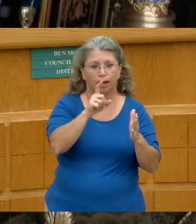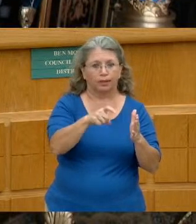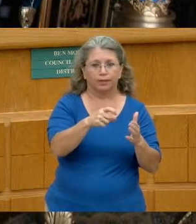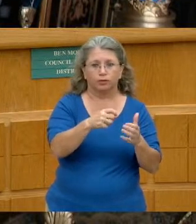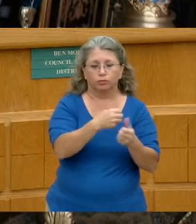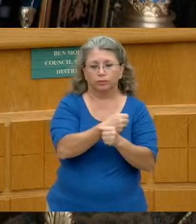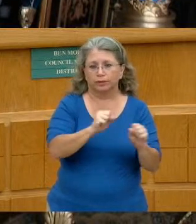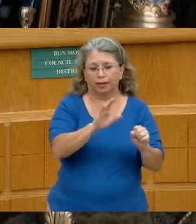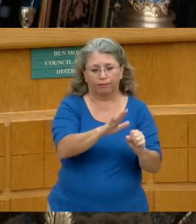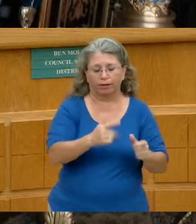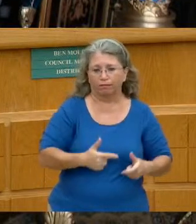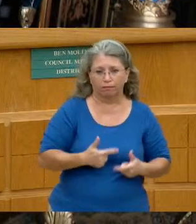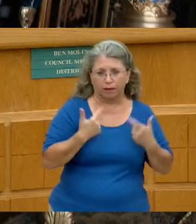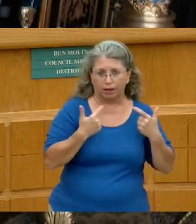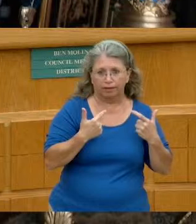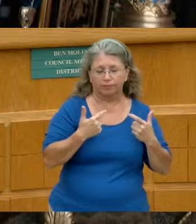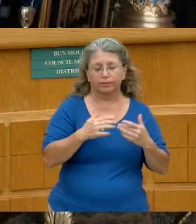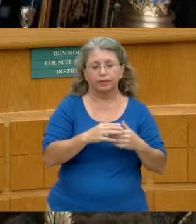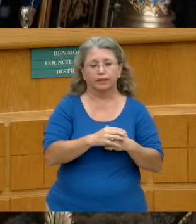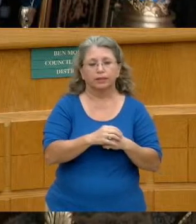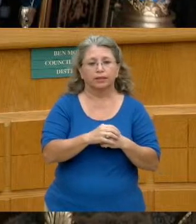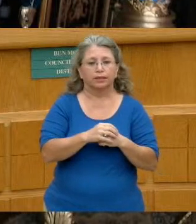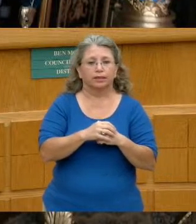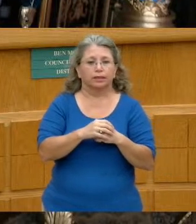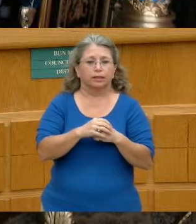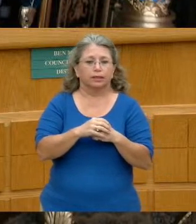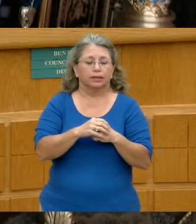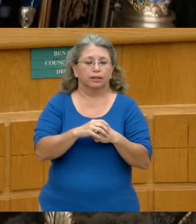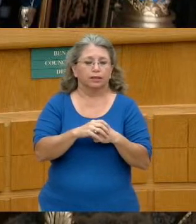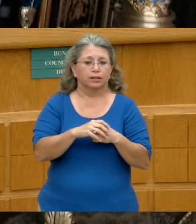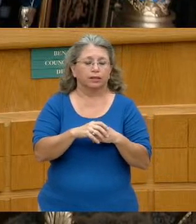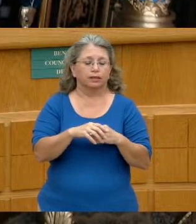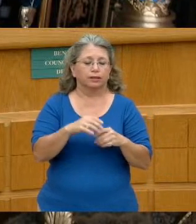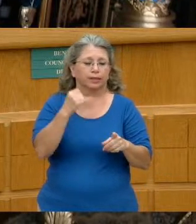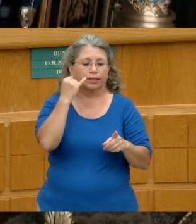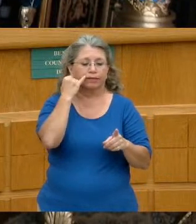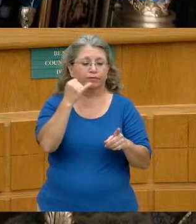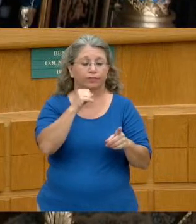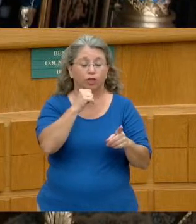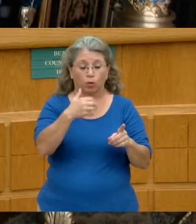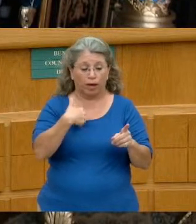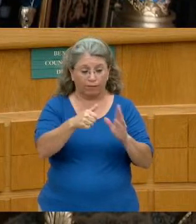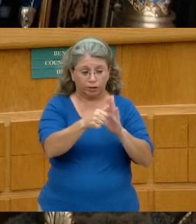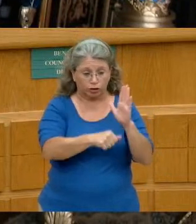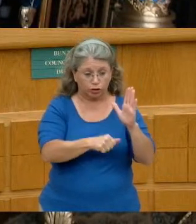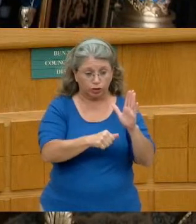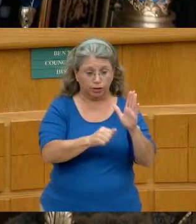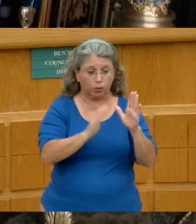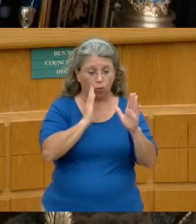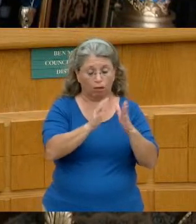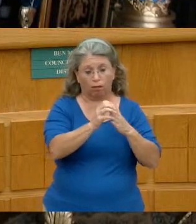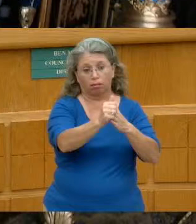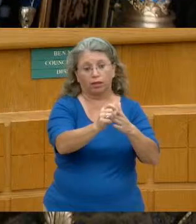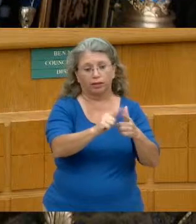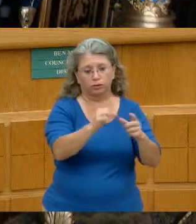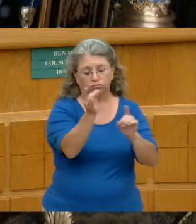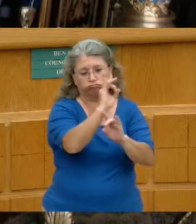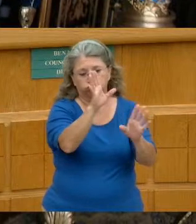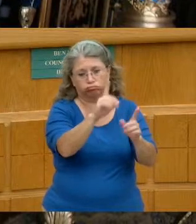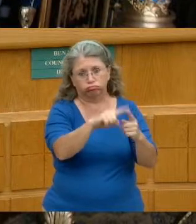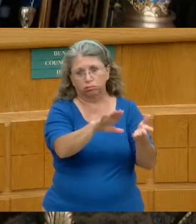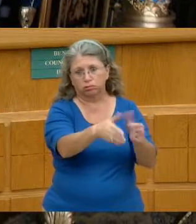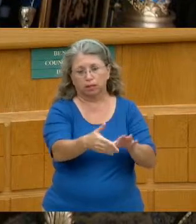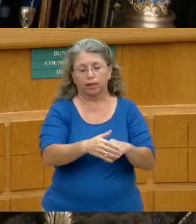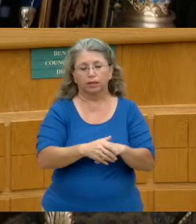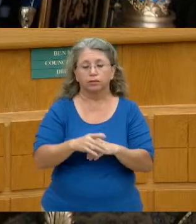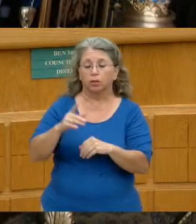immediate performance of the surgery, would be at risk for serious adverse medical consequences or death. So the governor can add or subtract from the